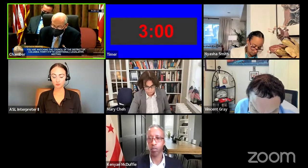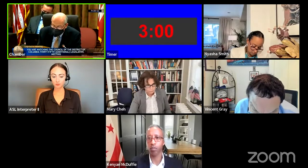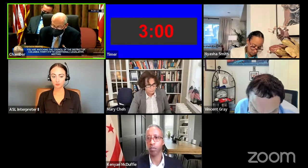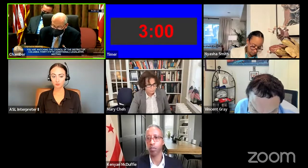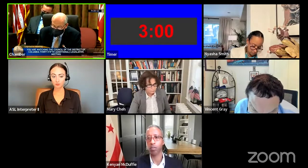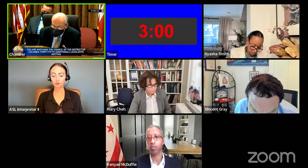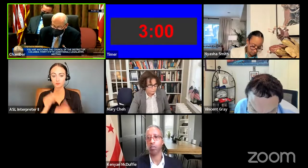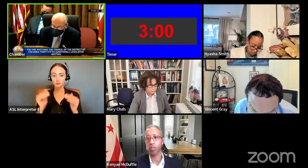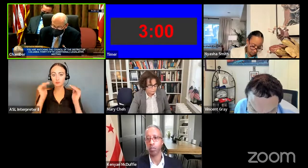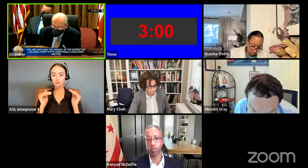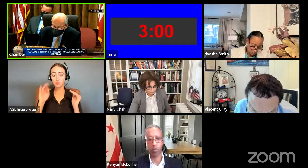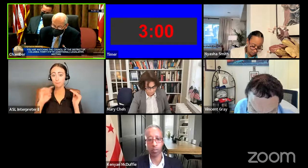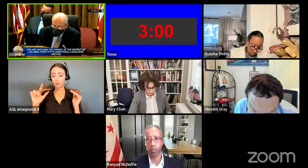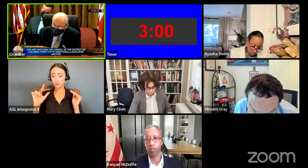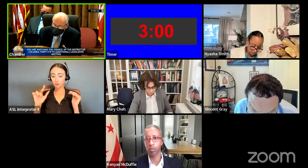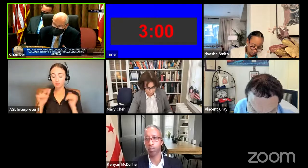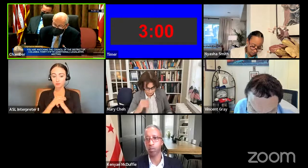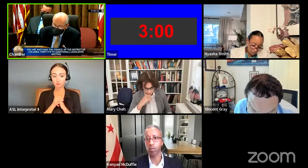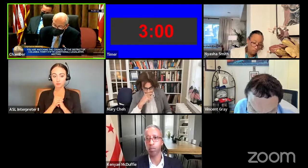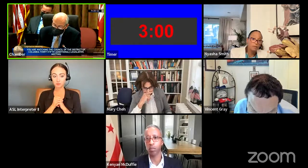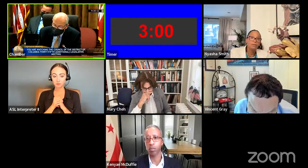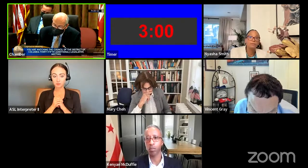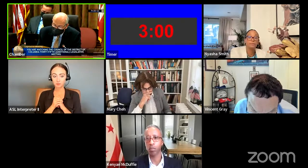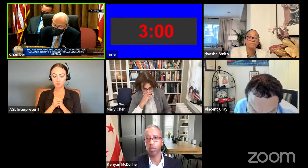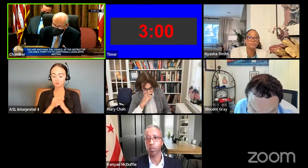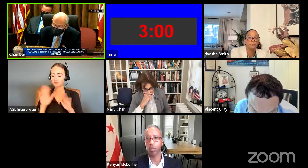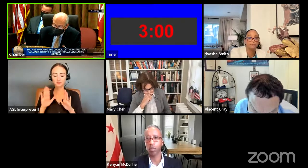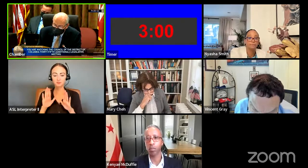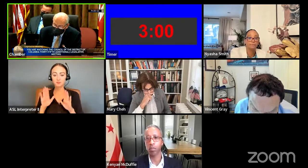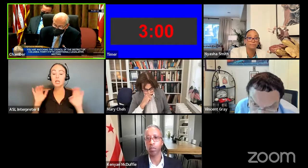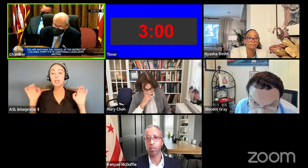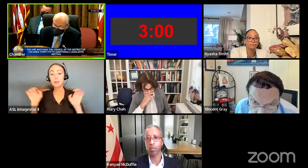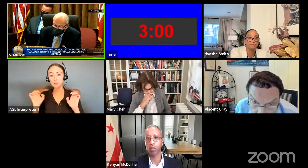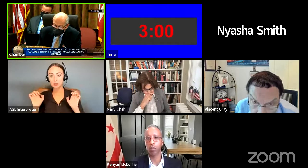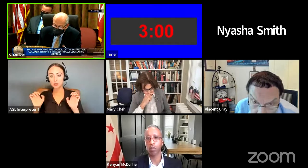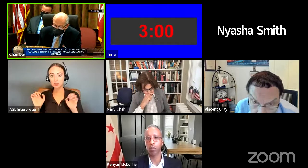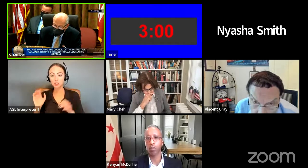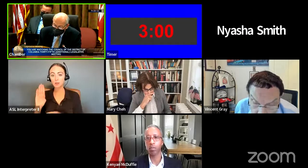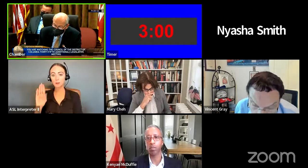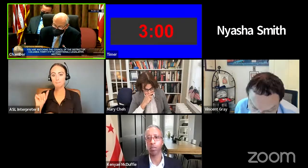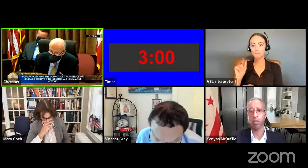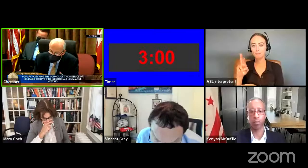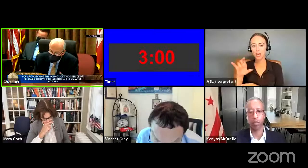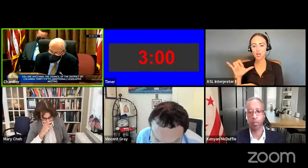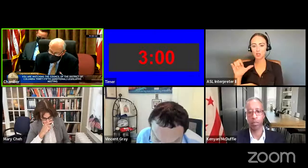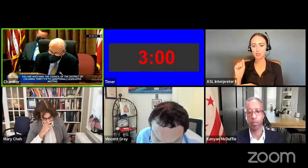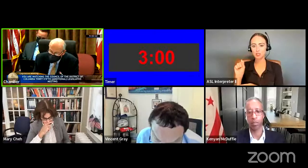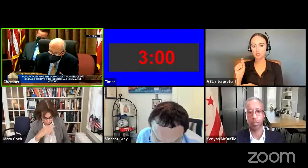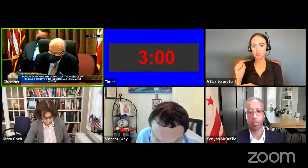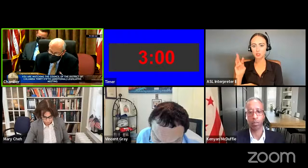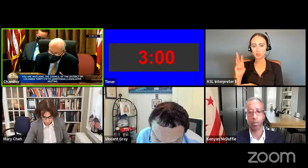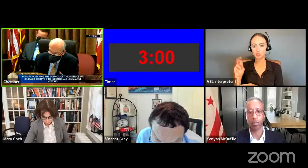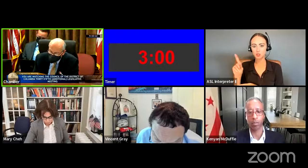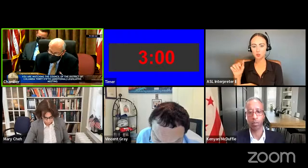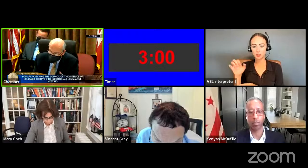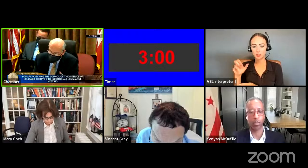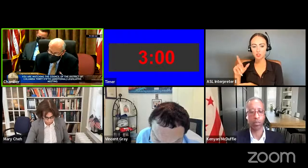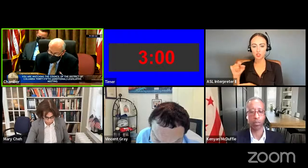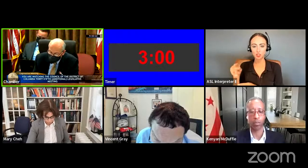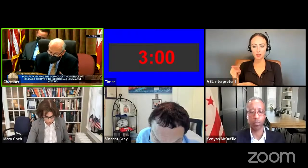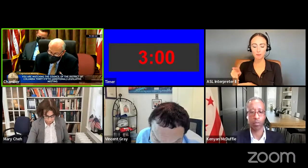The next bill is, well, the next emergency is Battery Stewardship Program Emergency Declaration Resolution